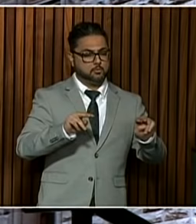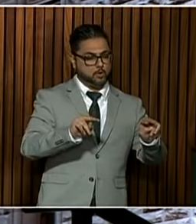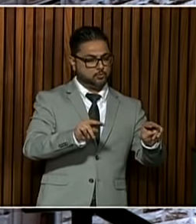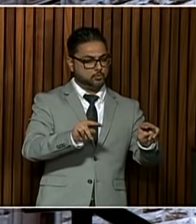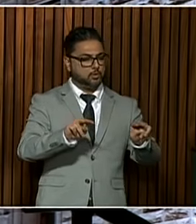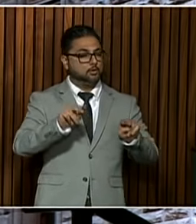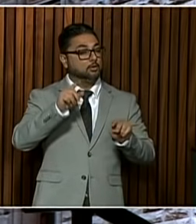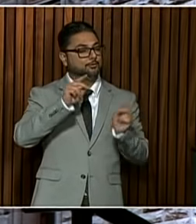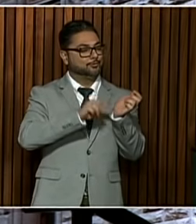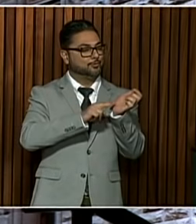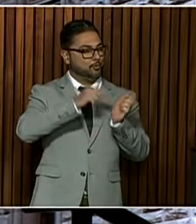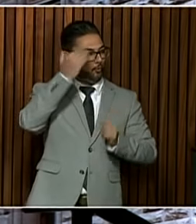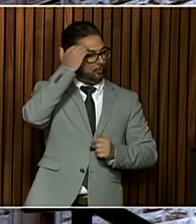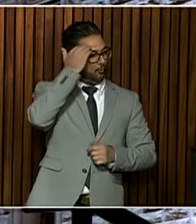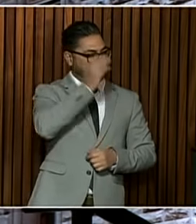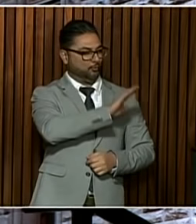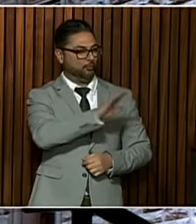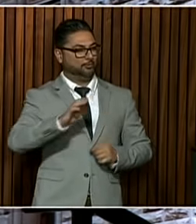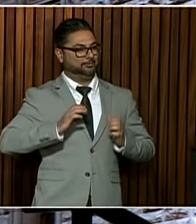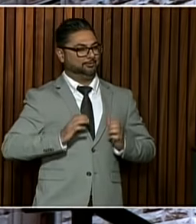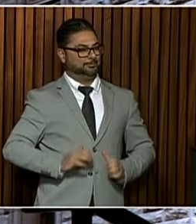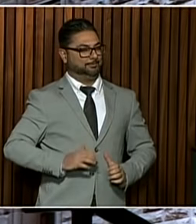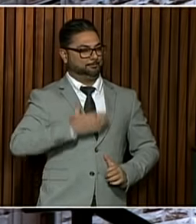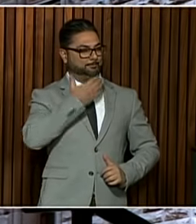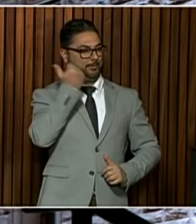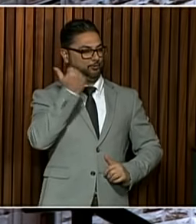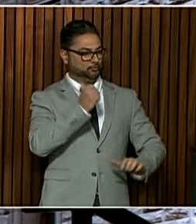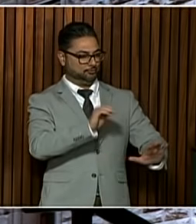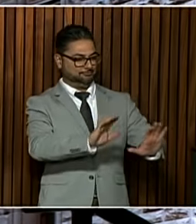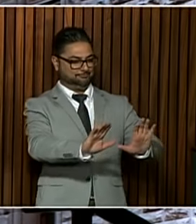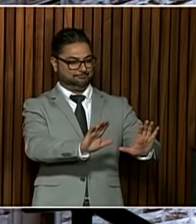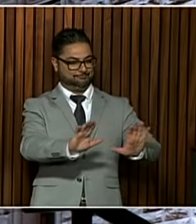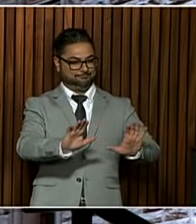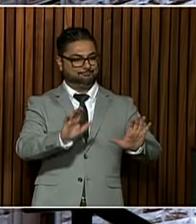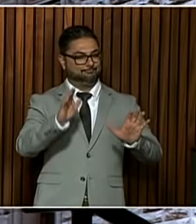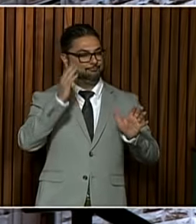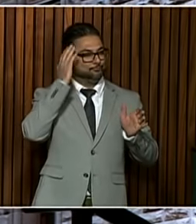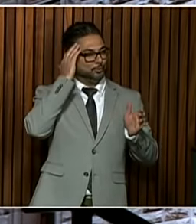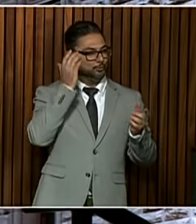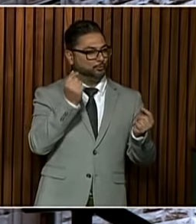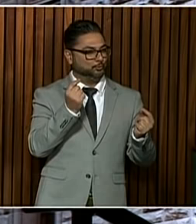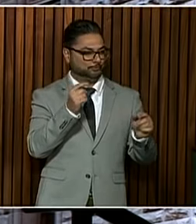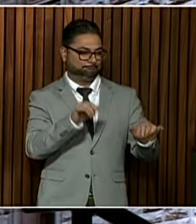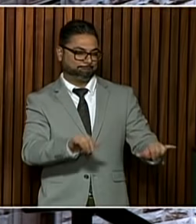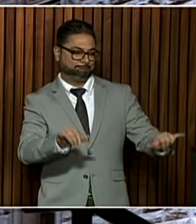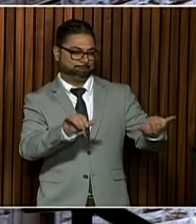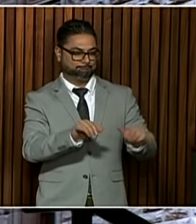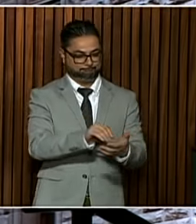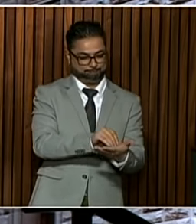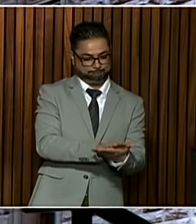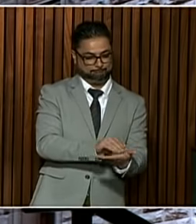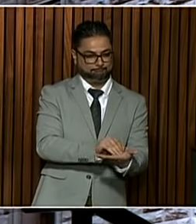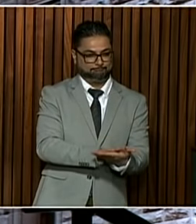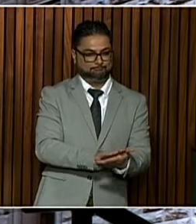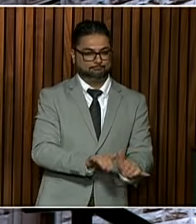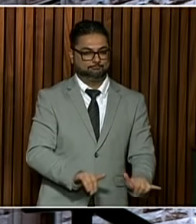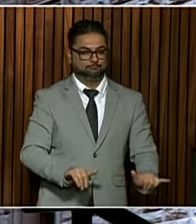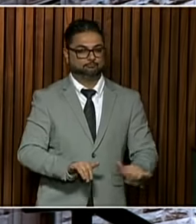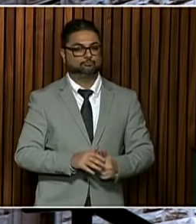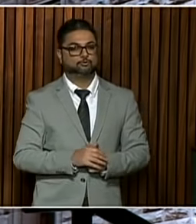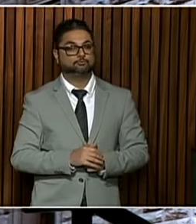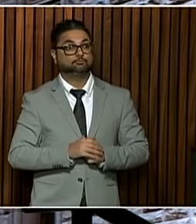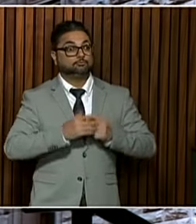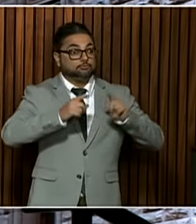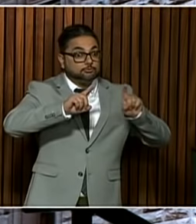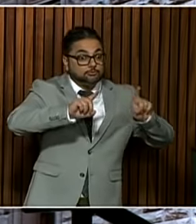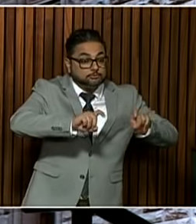testing, we may choose to test more at this time in the case of an outbreak, simply because people are asking those questions. So we're looking at how